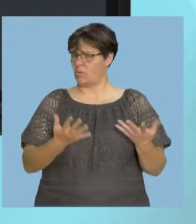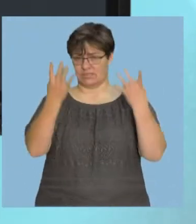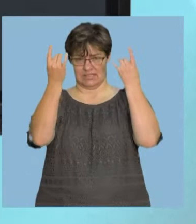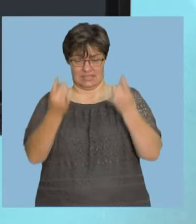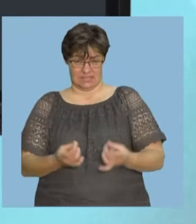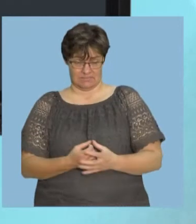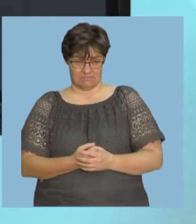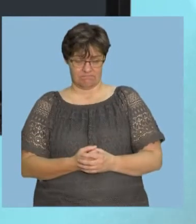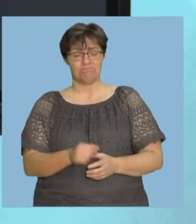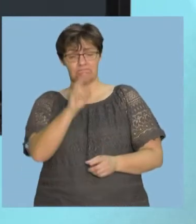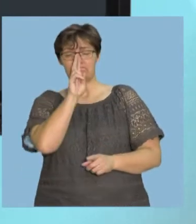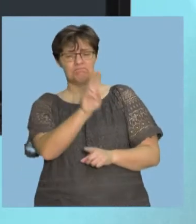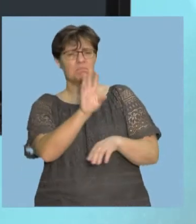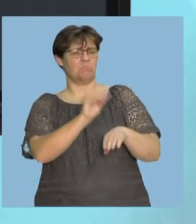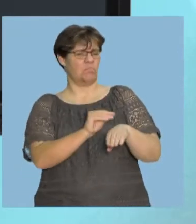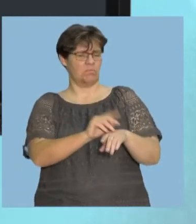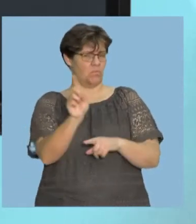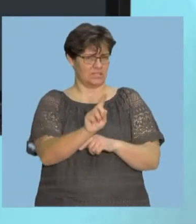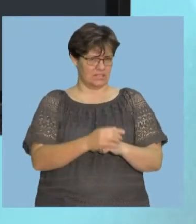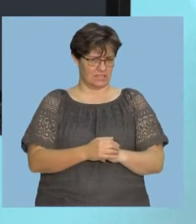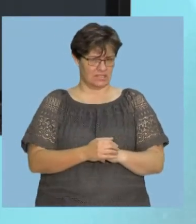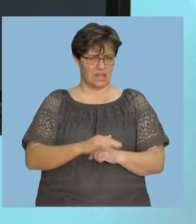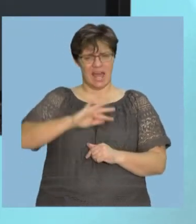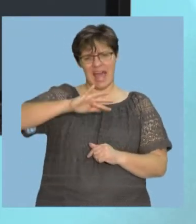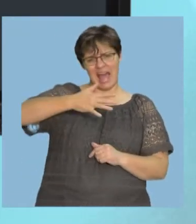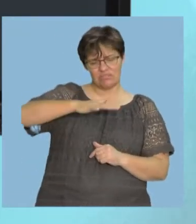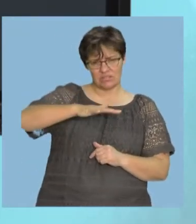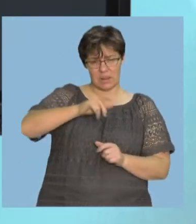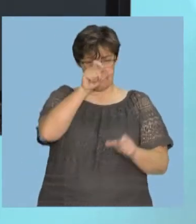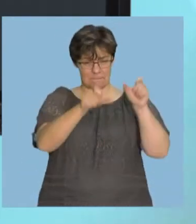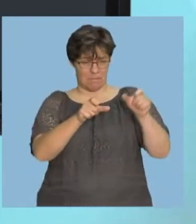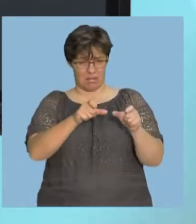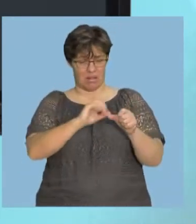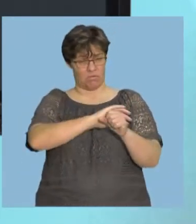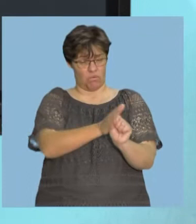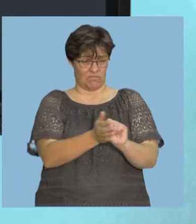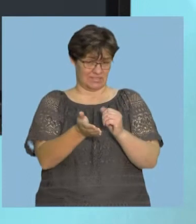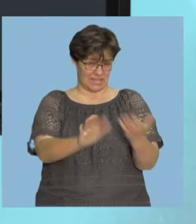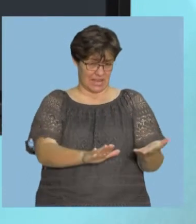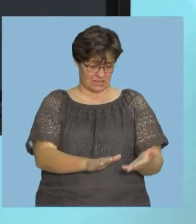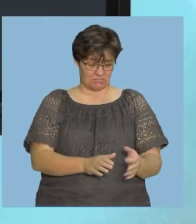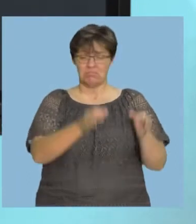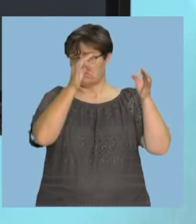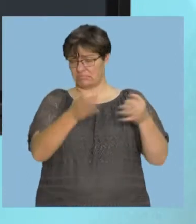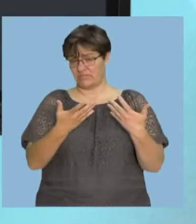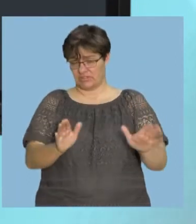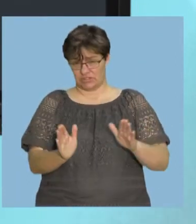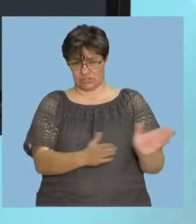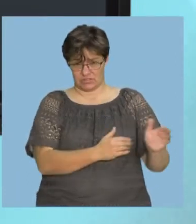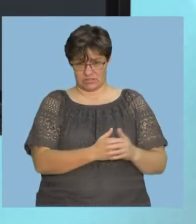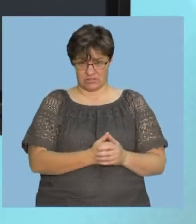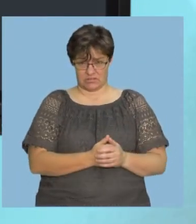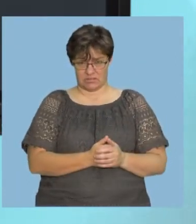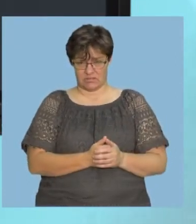looked at a problem where we calculate the average age of dying from COVID-19 and we concluded that it doesn't mean if